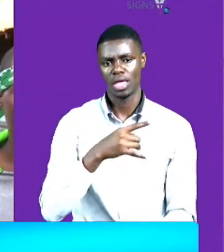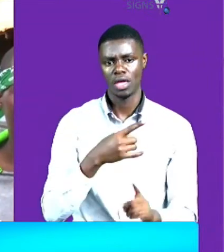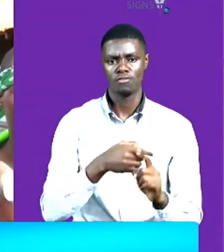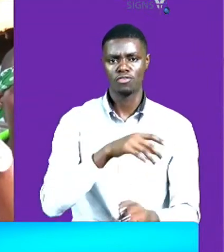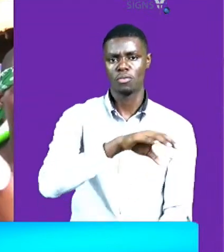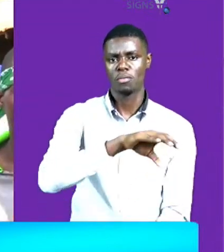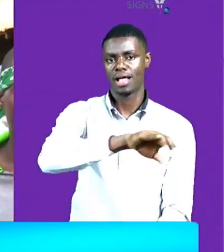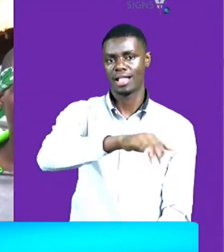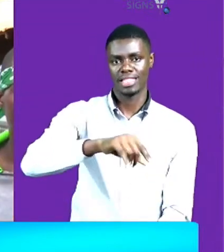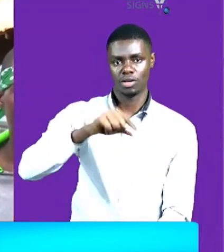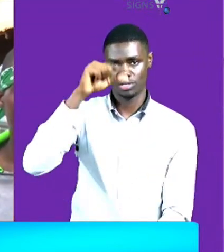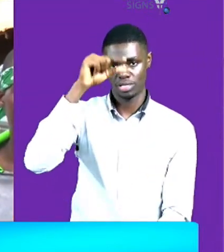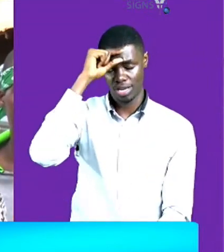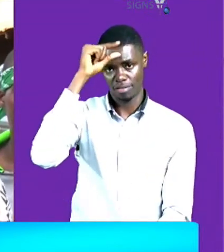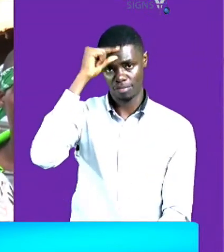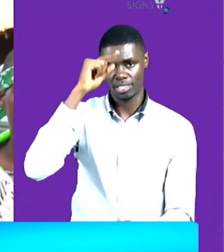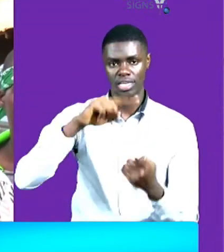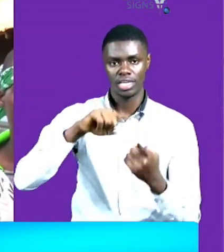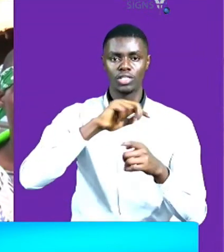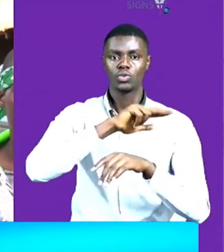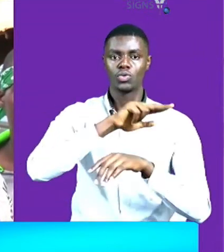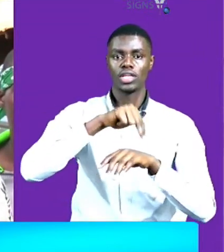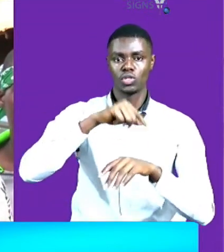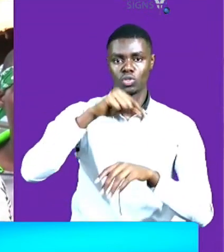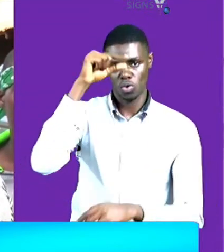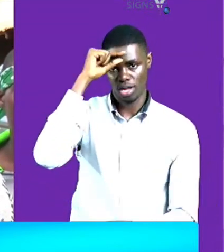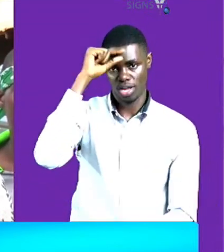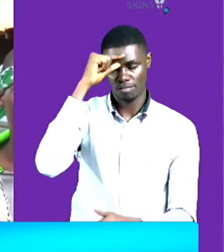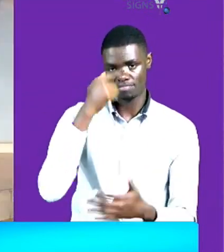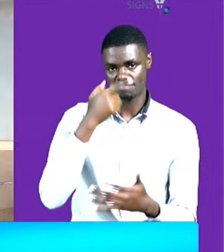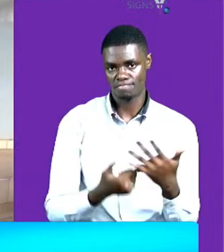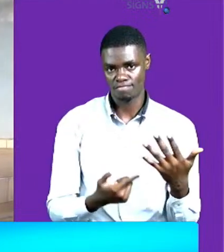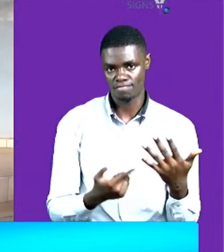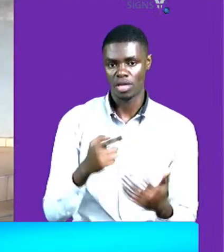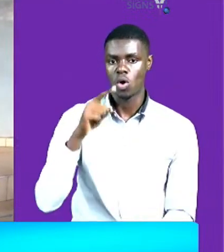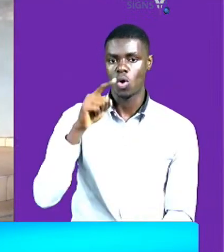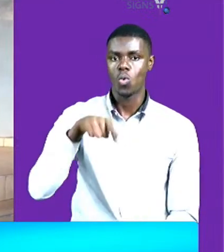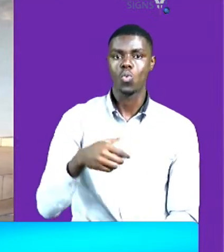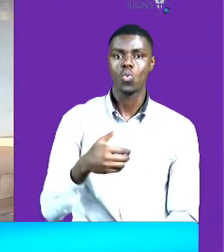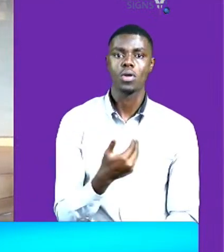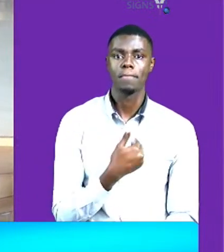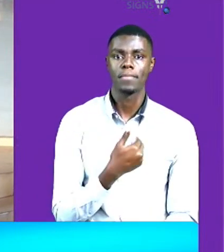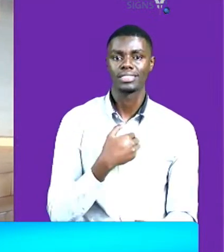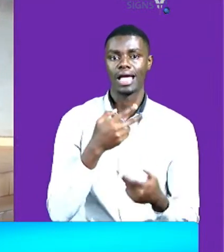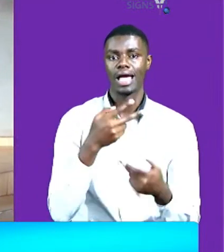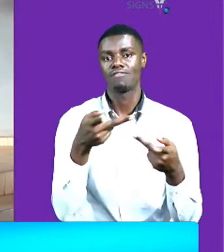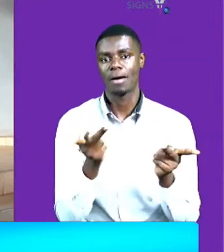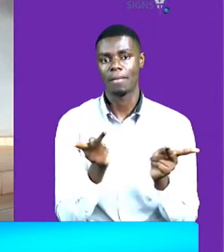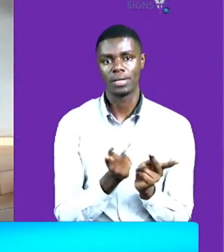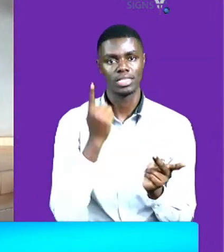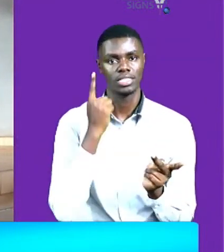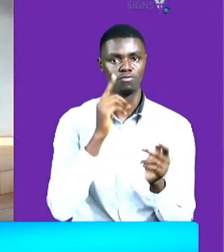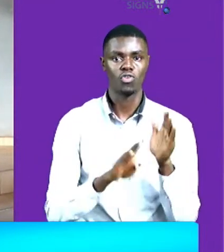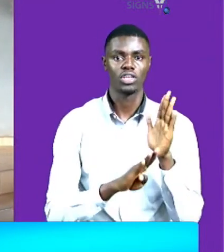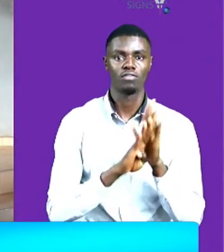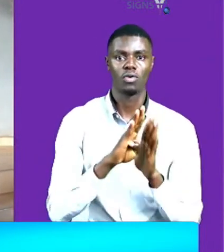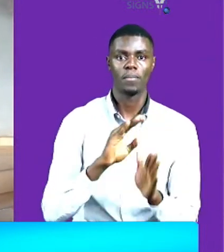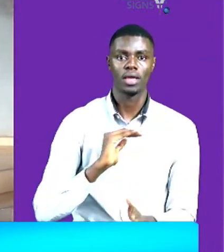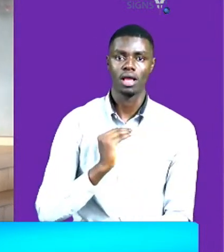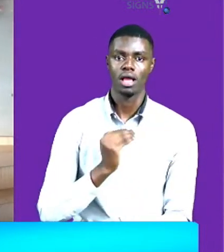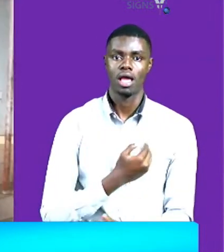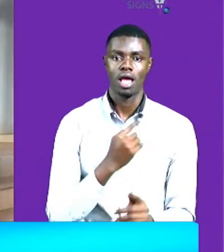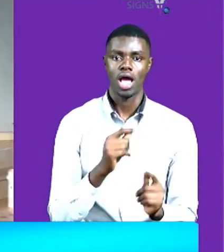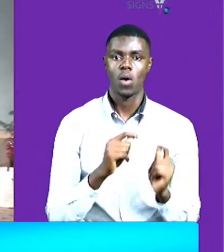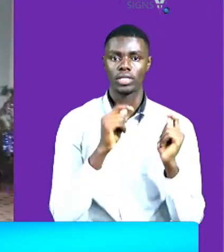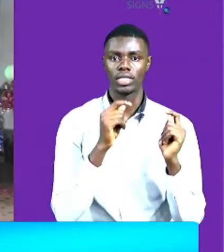county government all the way to the national government, that we should have a place for developing our talent